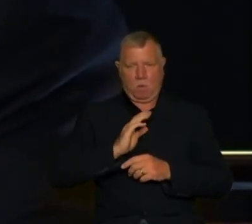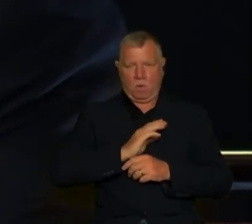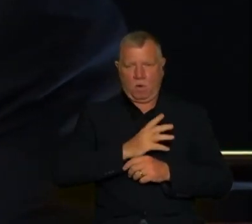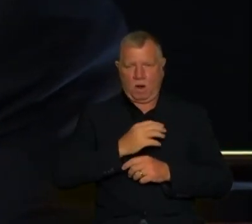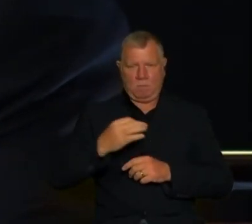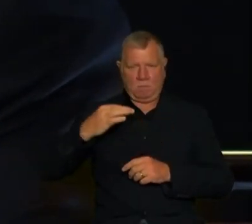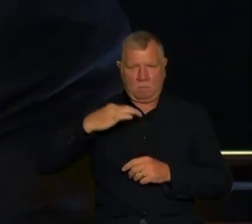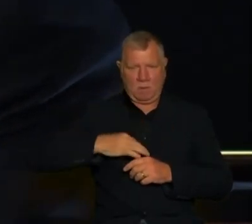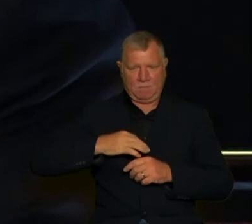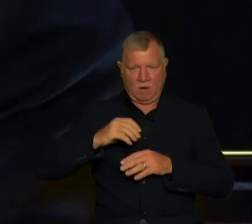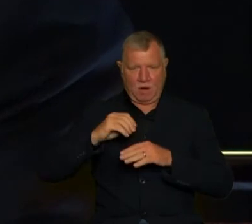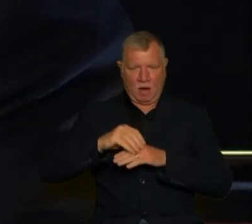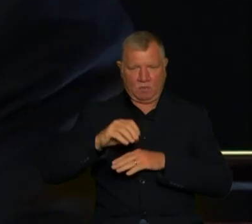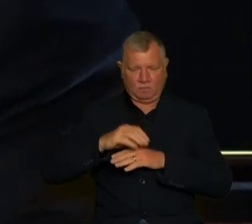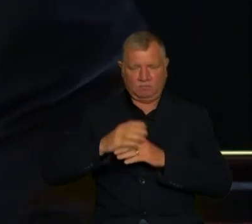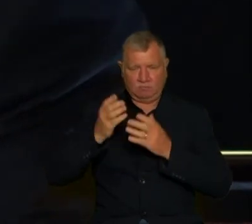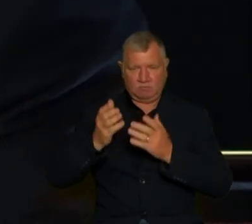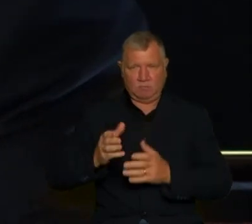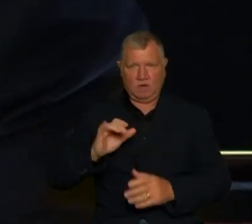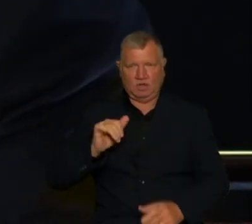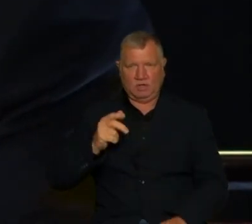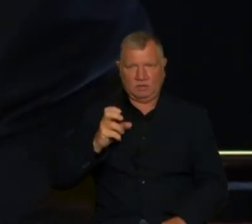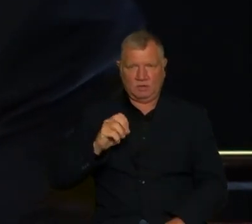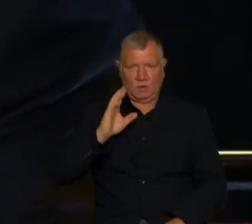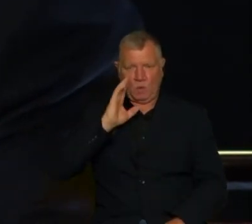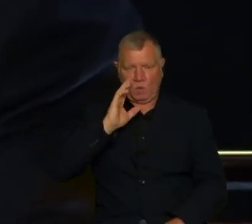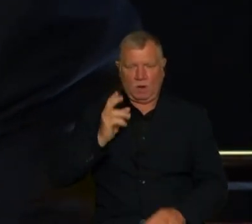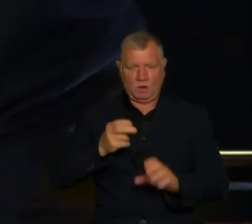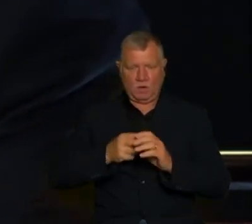Pension Benefits Council. Jason will be